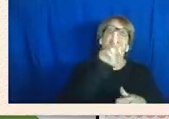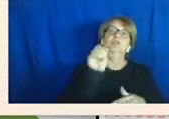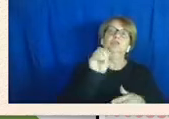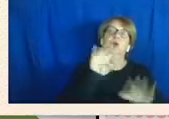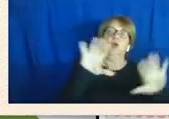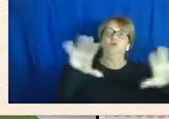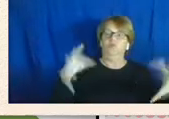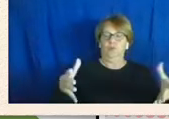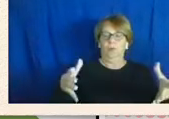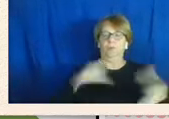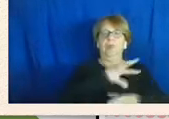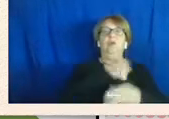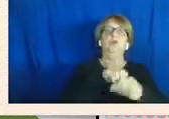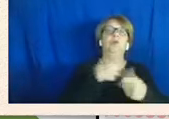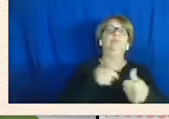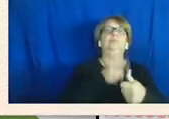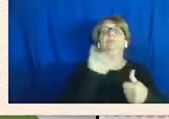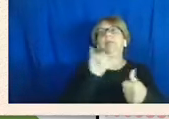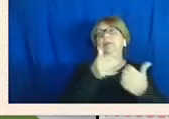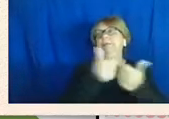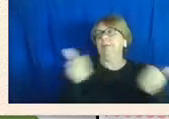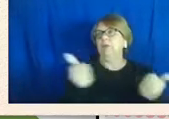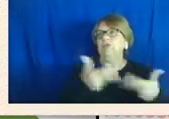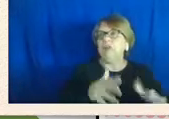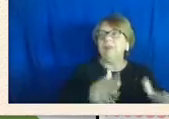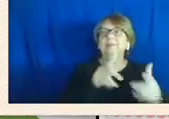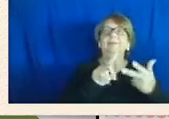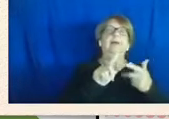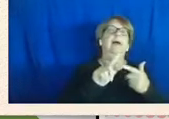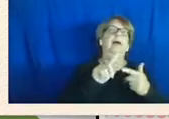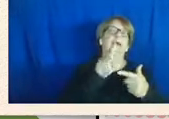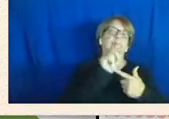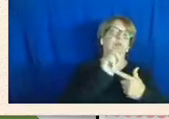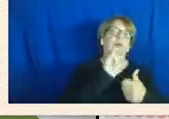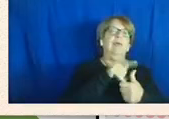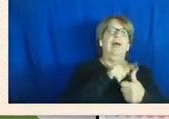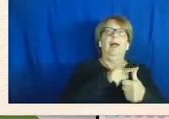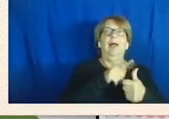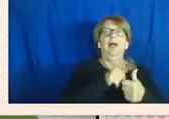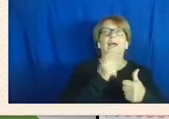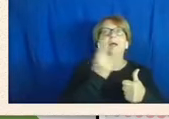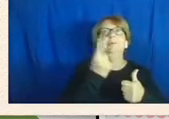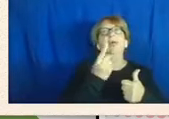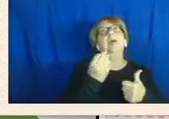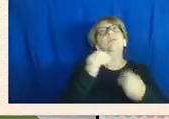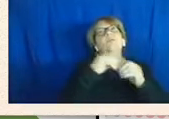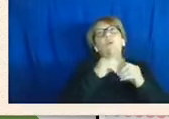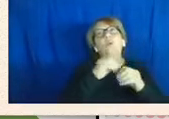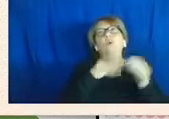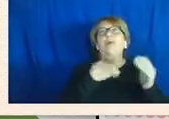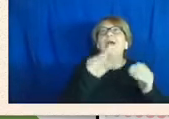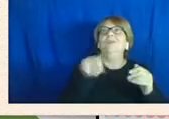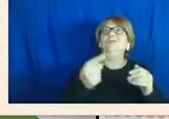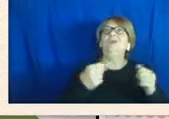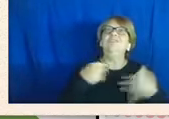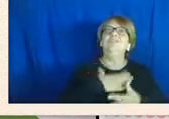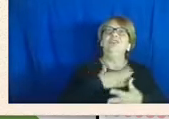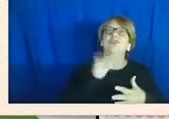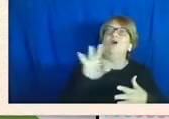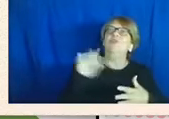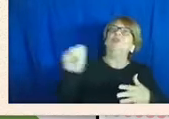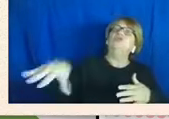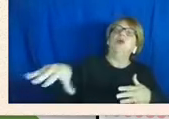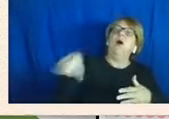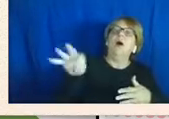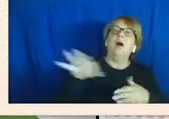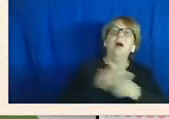like separation anxiety disorder. That is something that is more than just those fears of drop off. These are kids